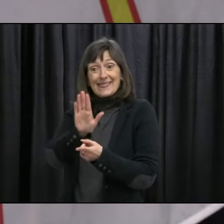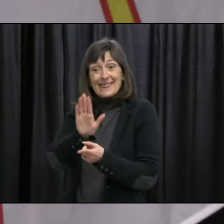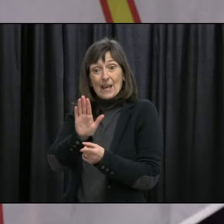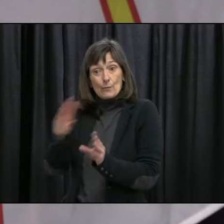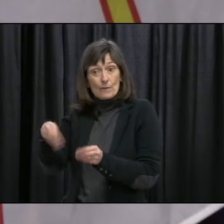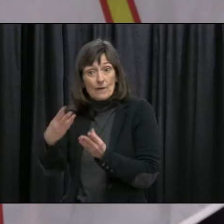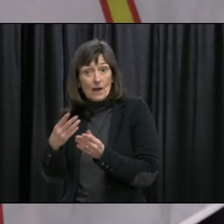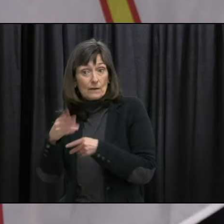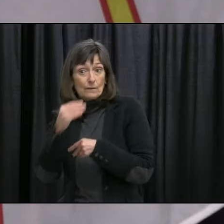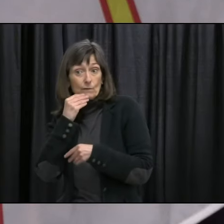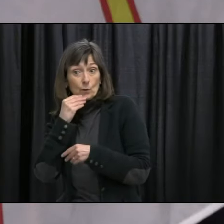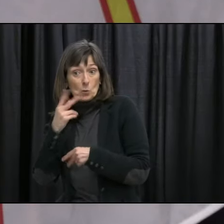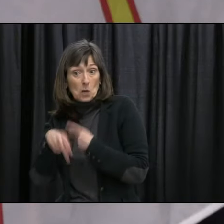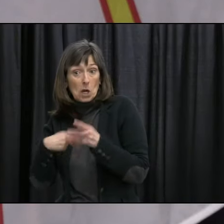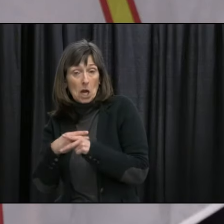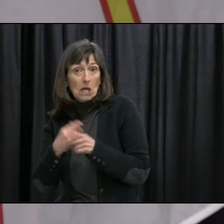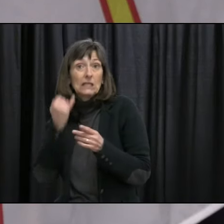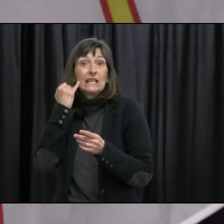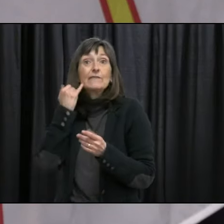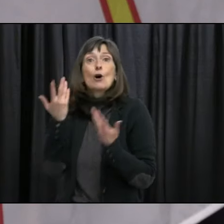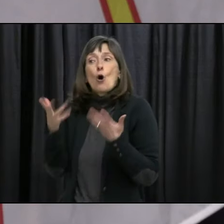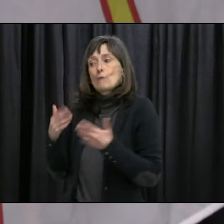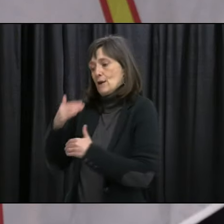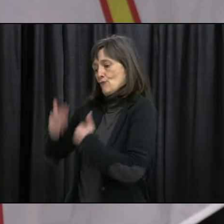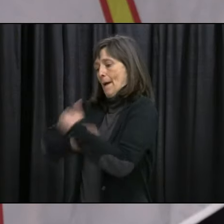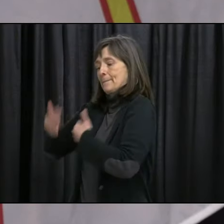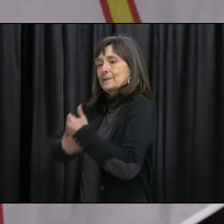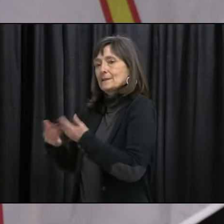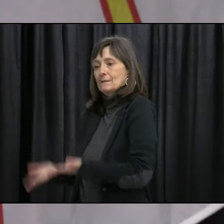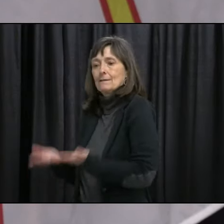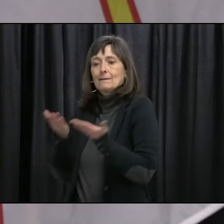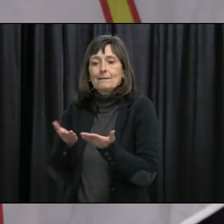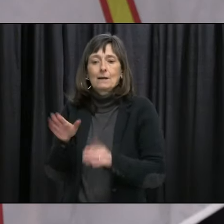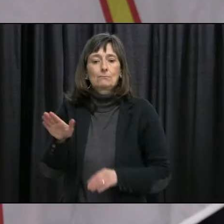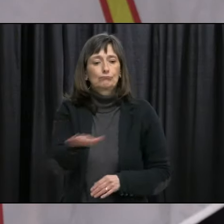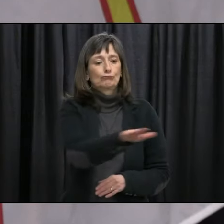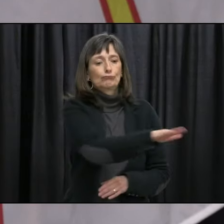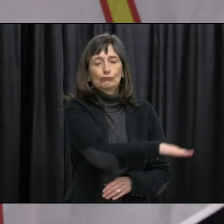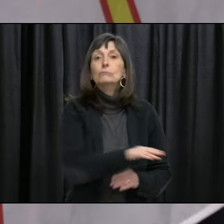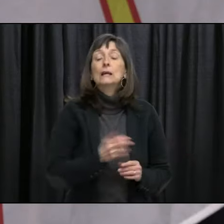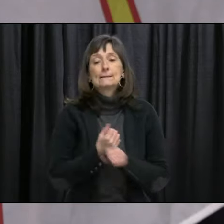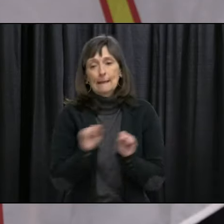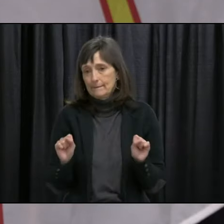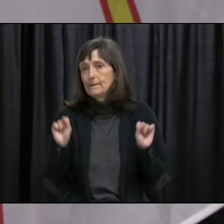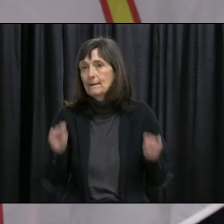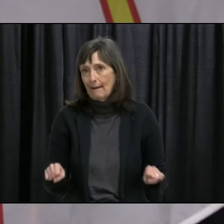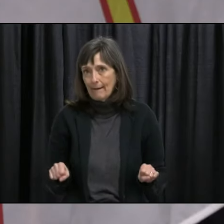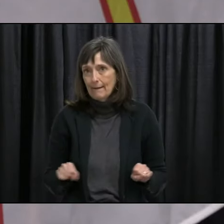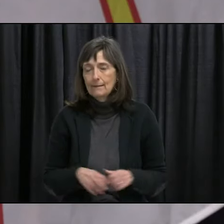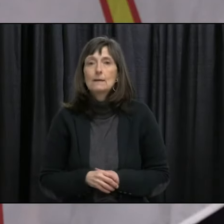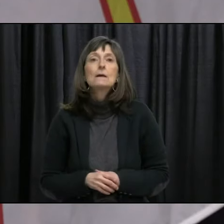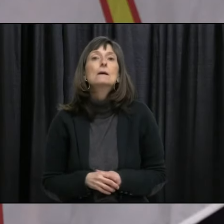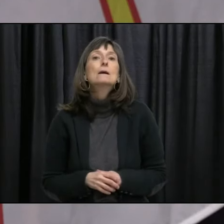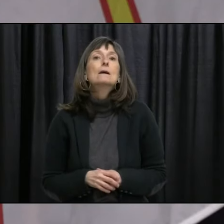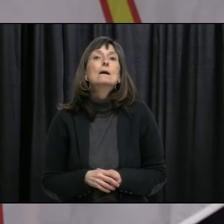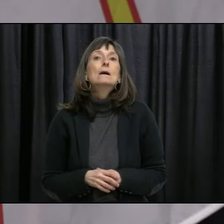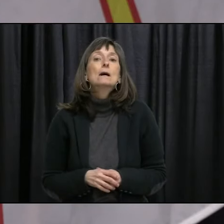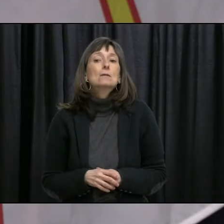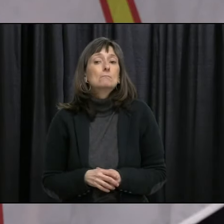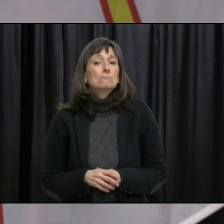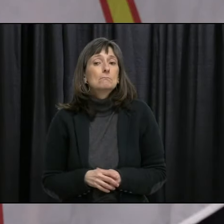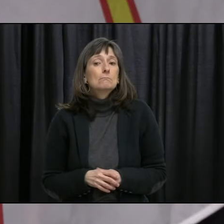be providing, but if it's prepackaged meals, I guess that certainly is a safe way of doing it. It's important for